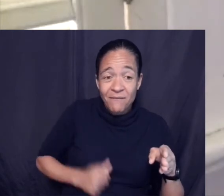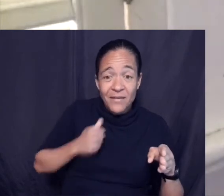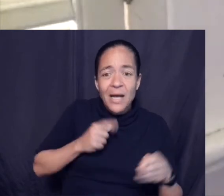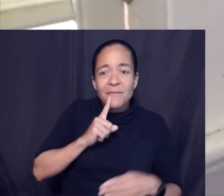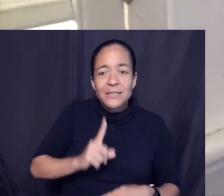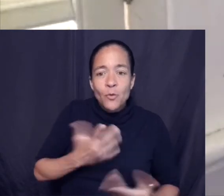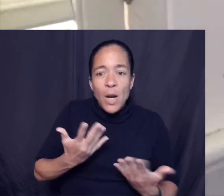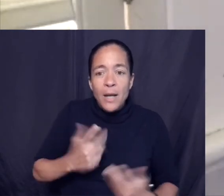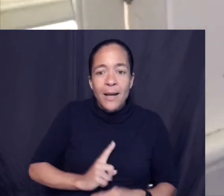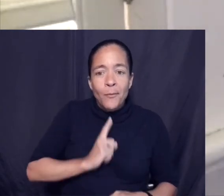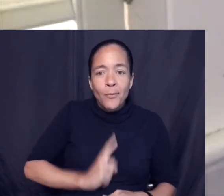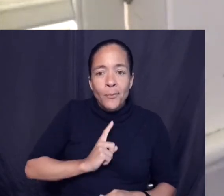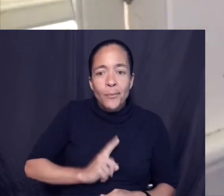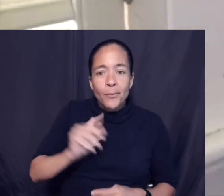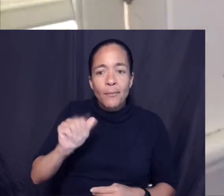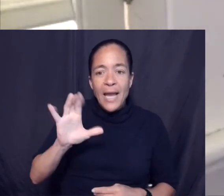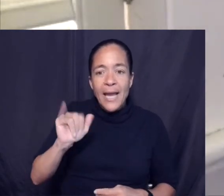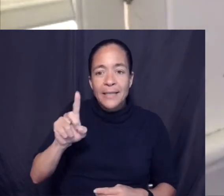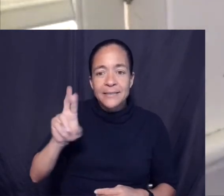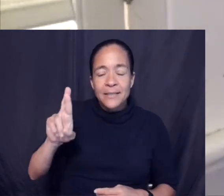months of life was acid reflux.